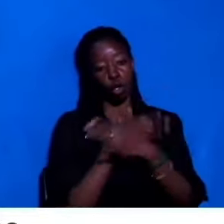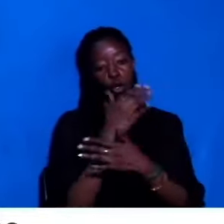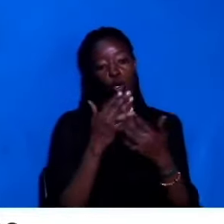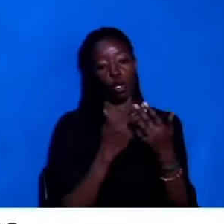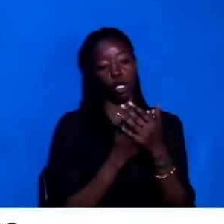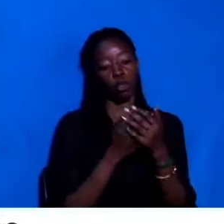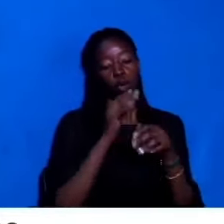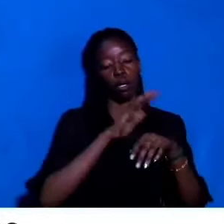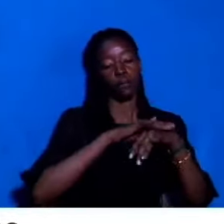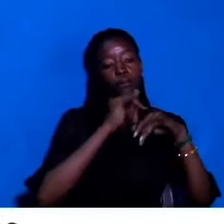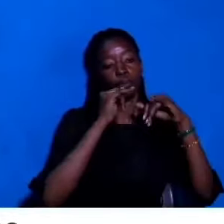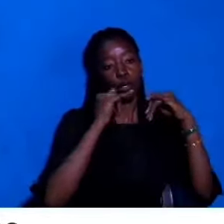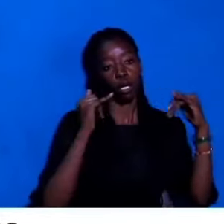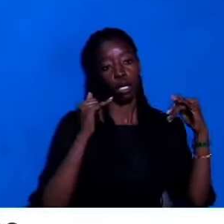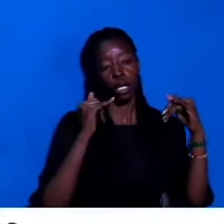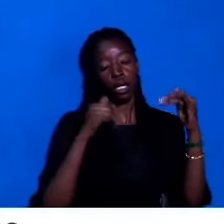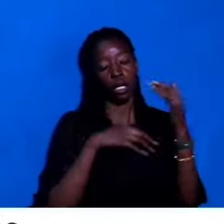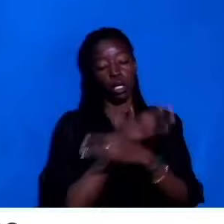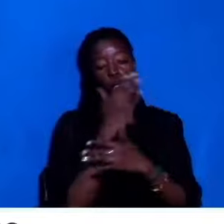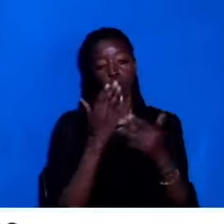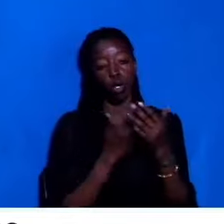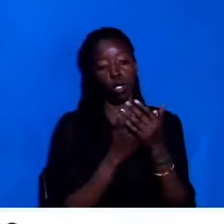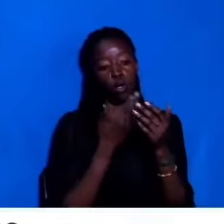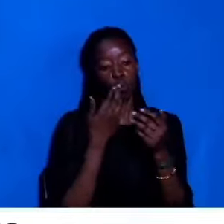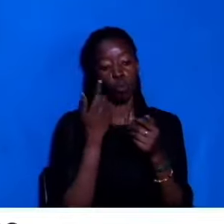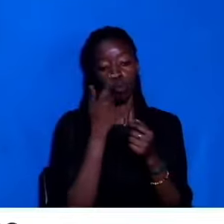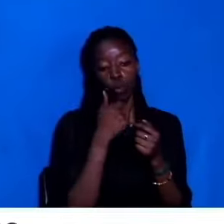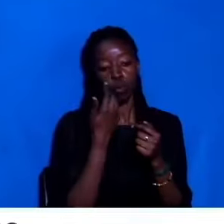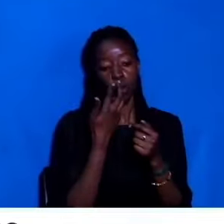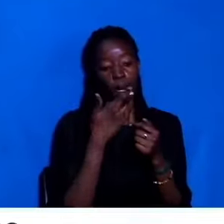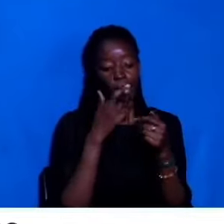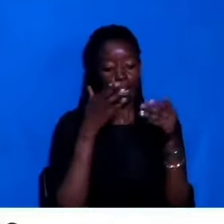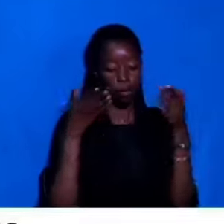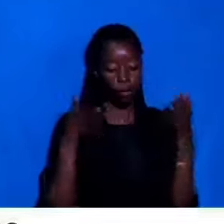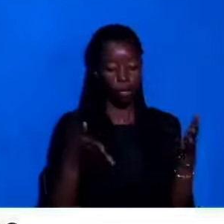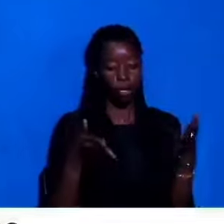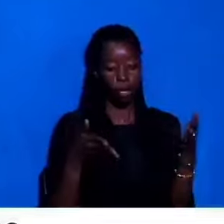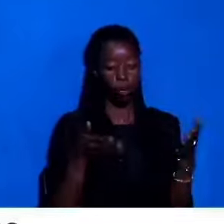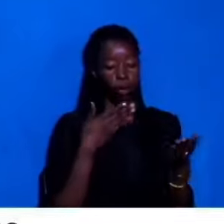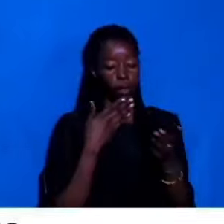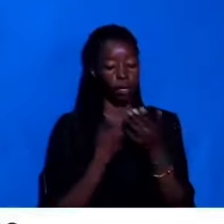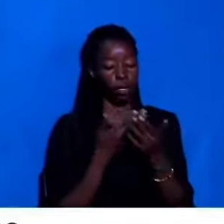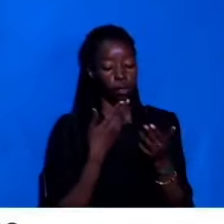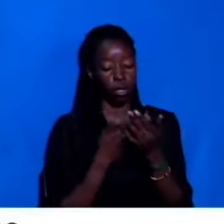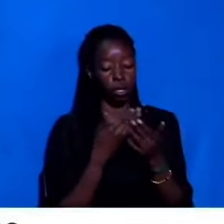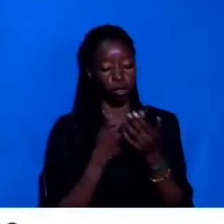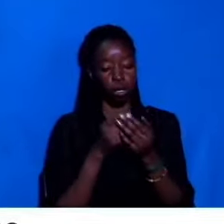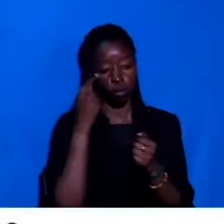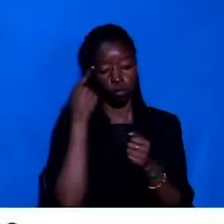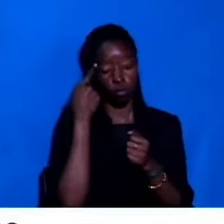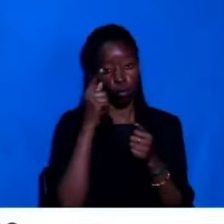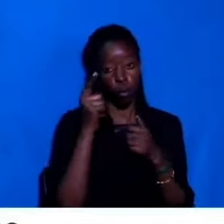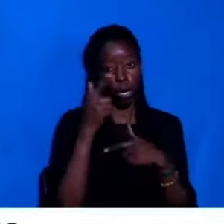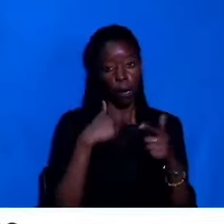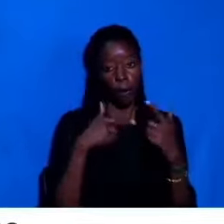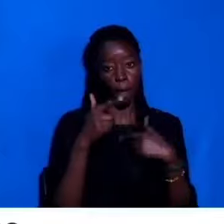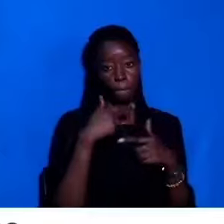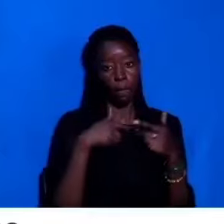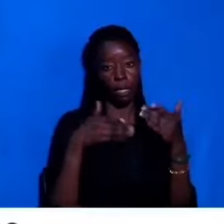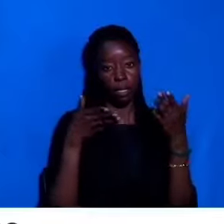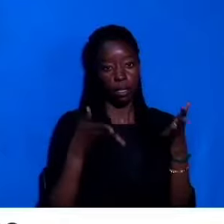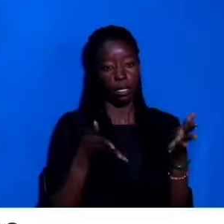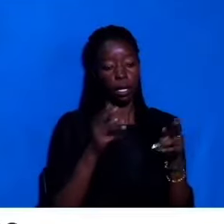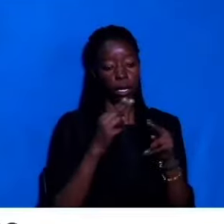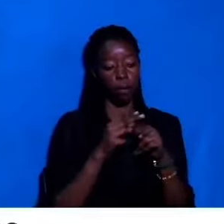who are following us online, we want to thank you for keeping it here at All Saints Cathedral. My name is James